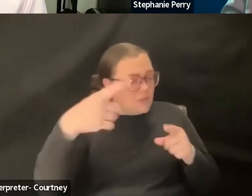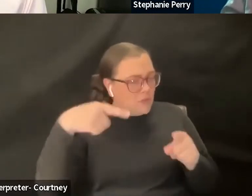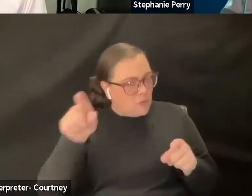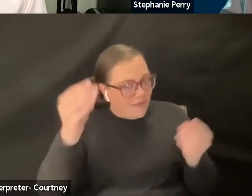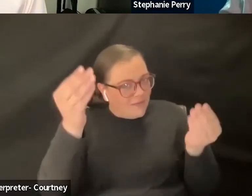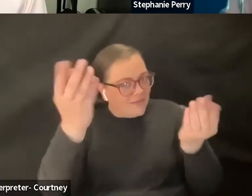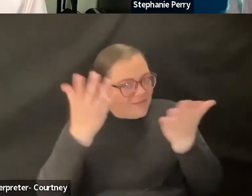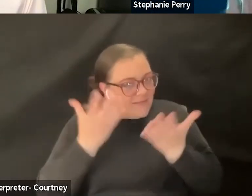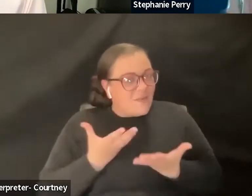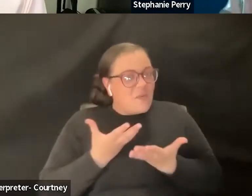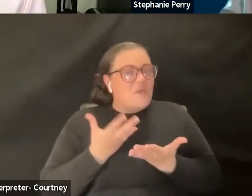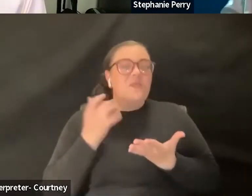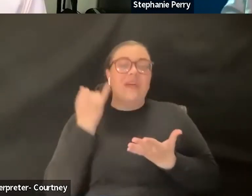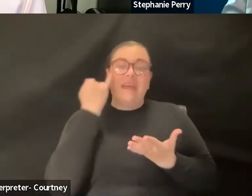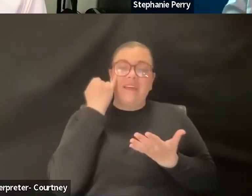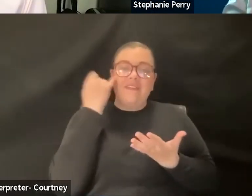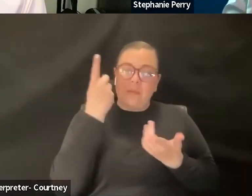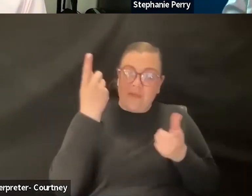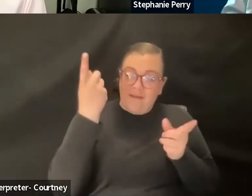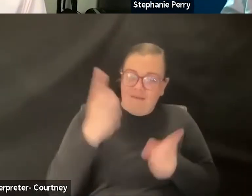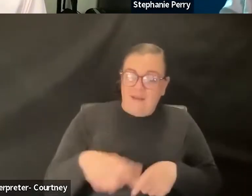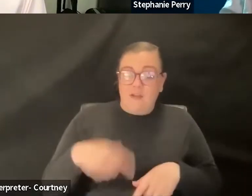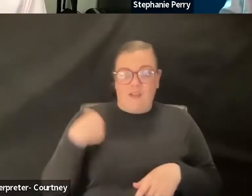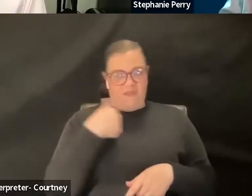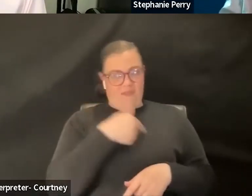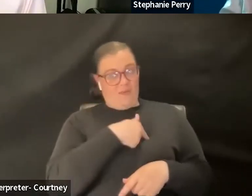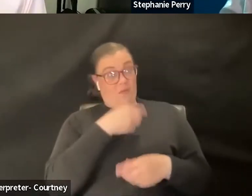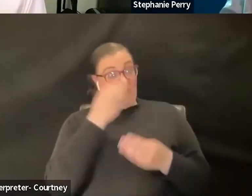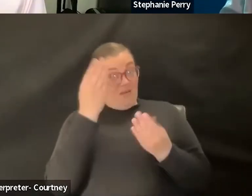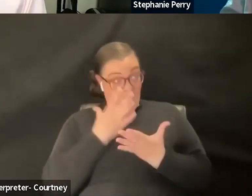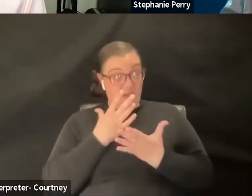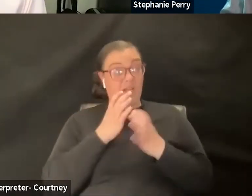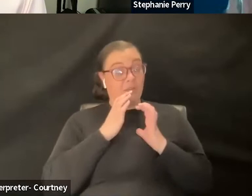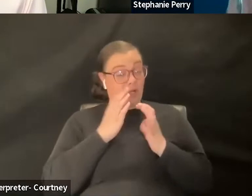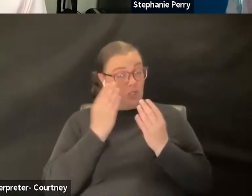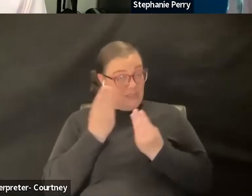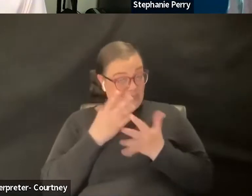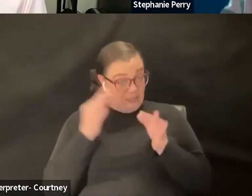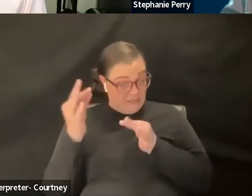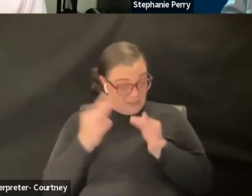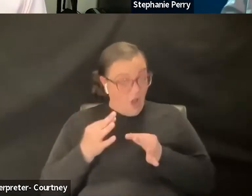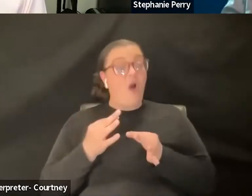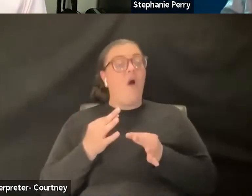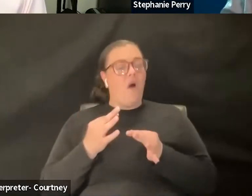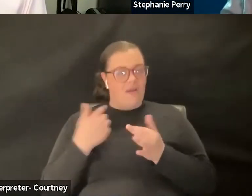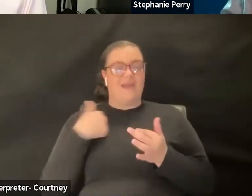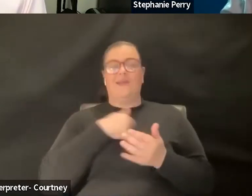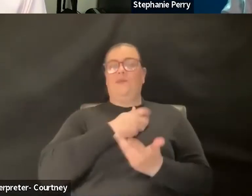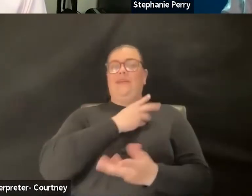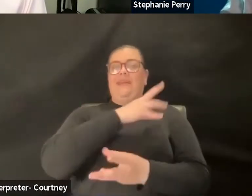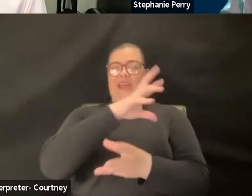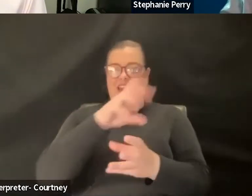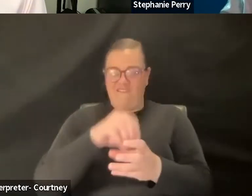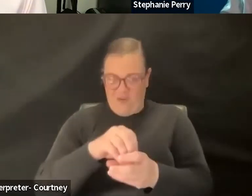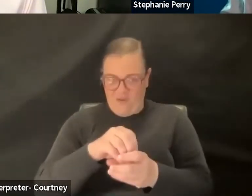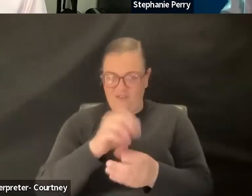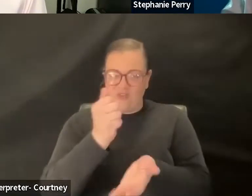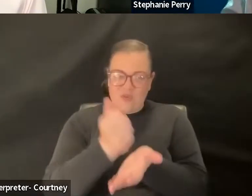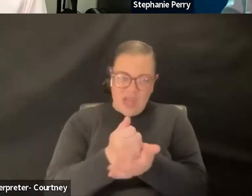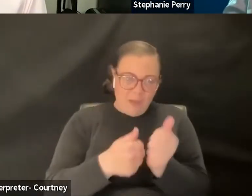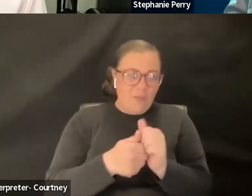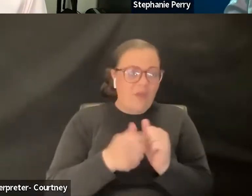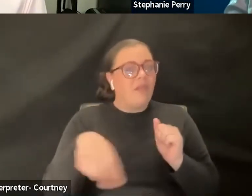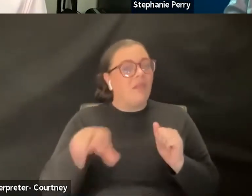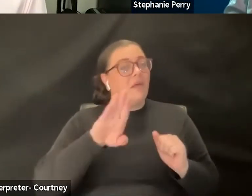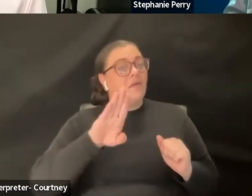and actually affect change in the workplace once we know what are the new developments that our background actors community are